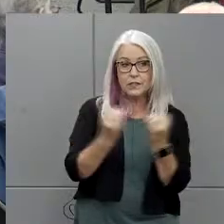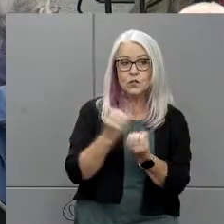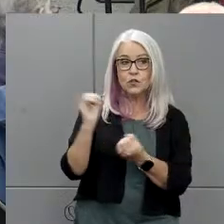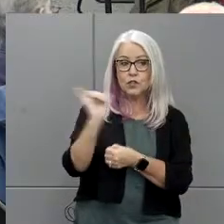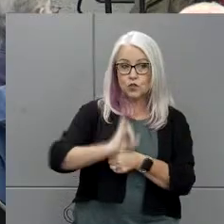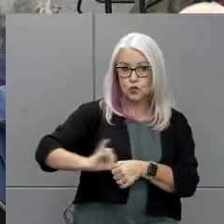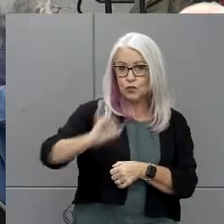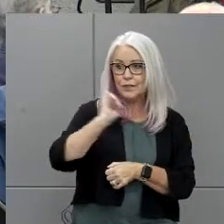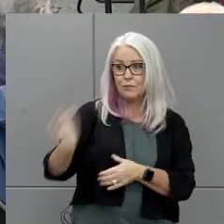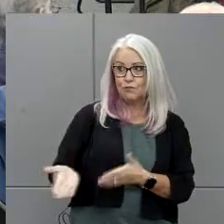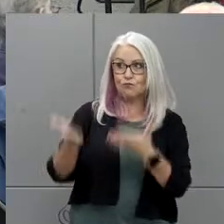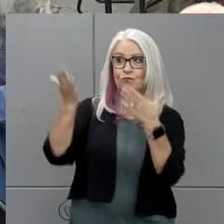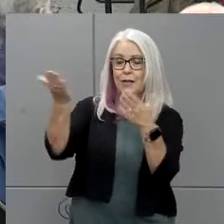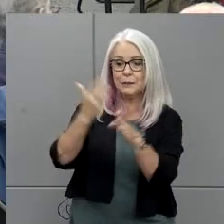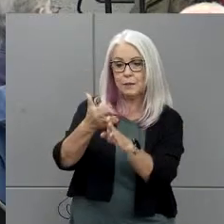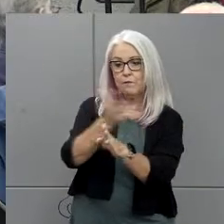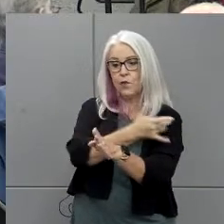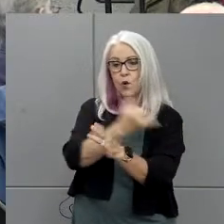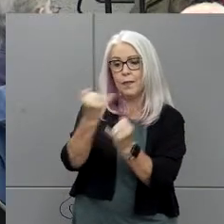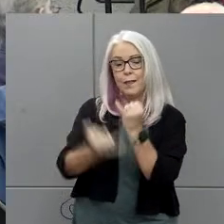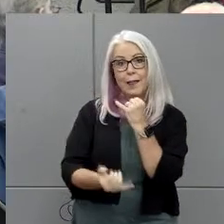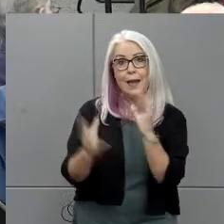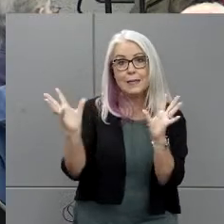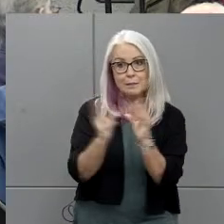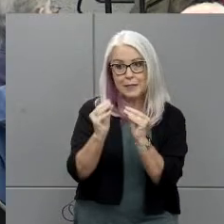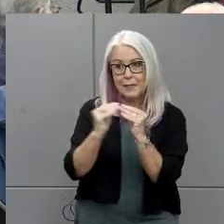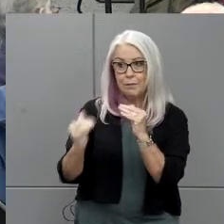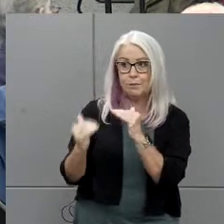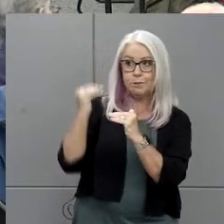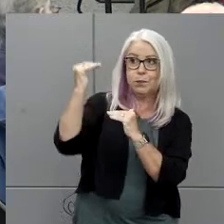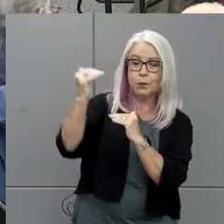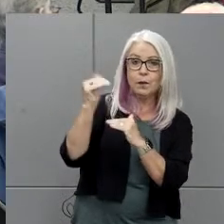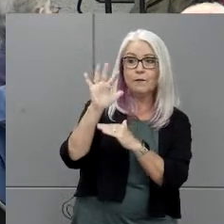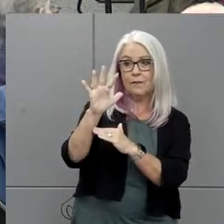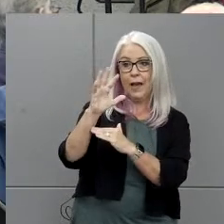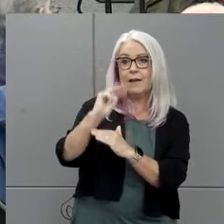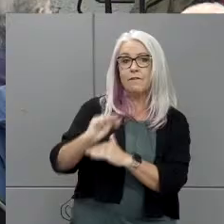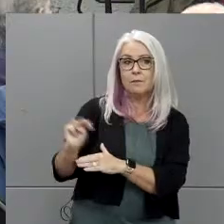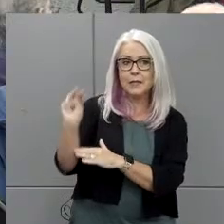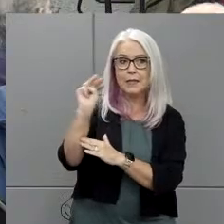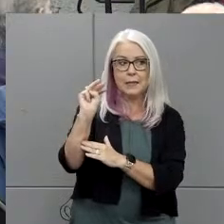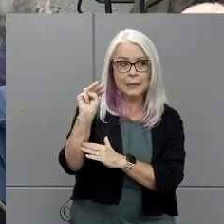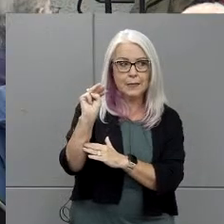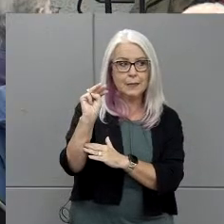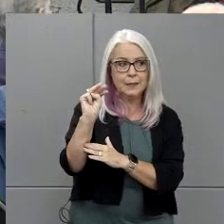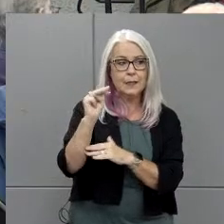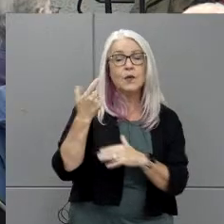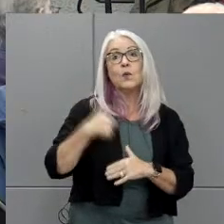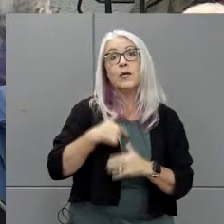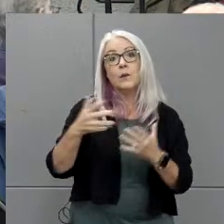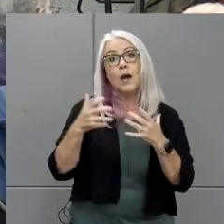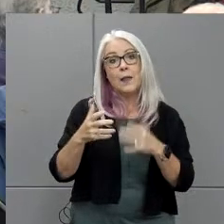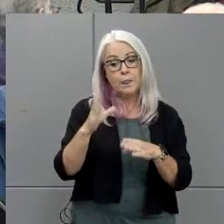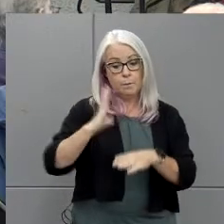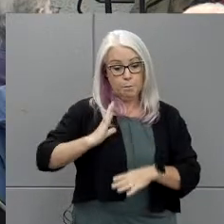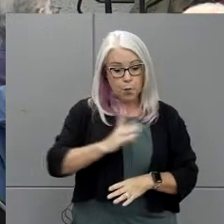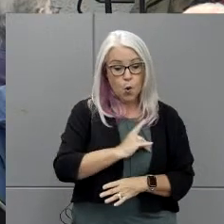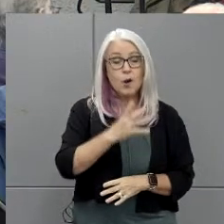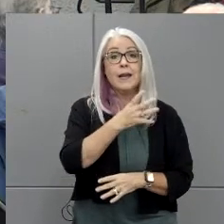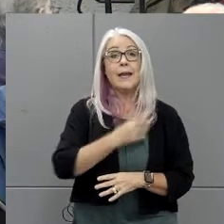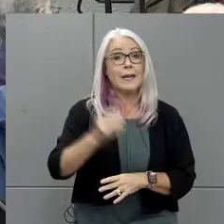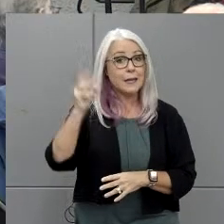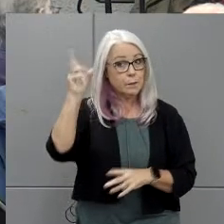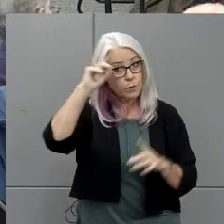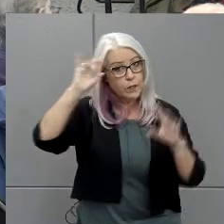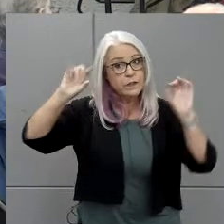raised before the last meeting to 5 million. We certainly want both the board and the president to be able to take advantage of that